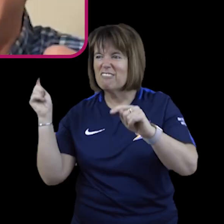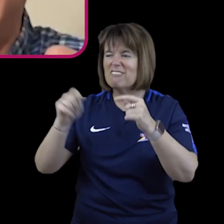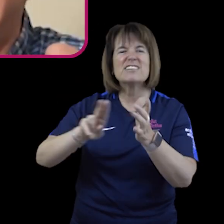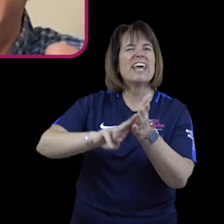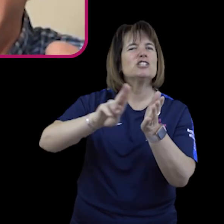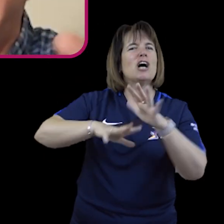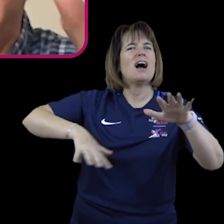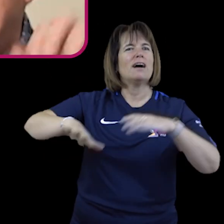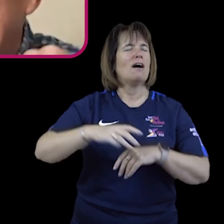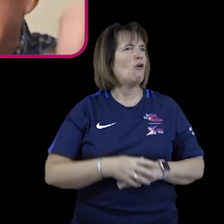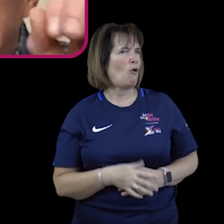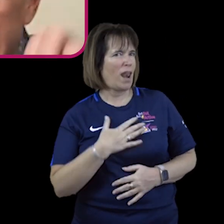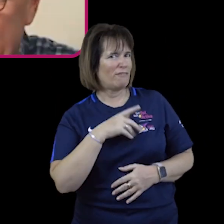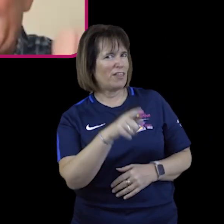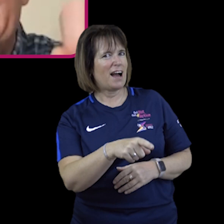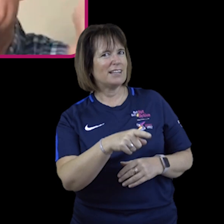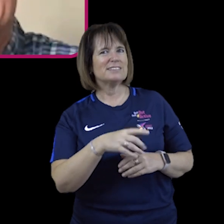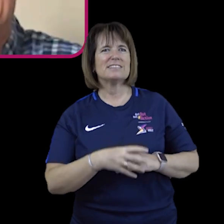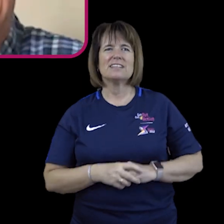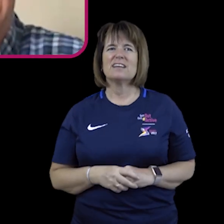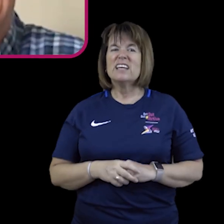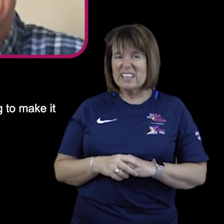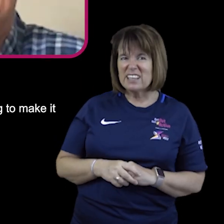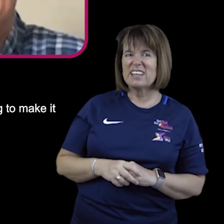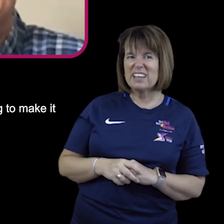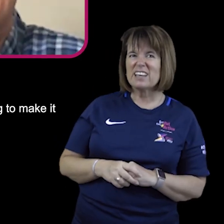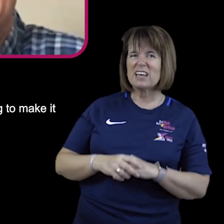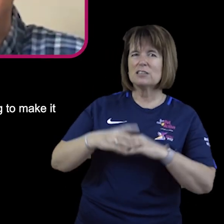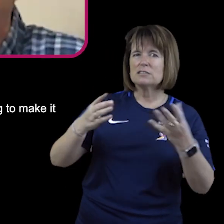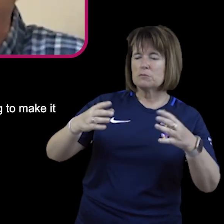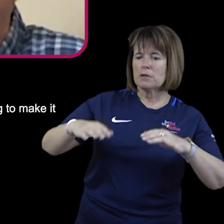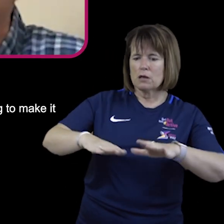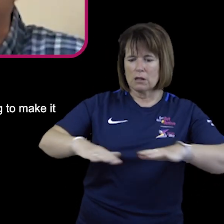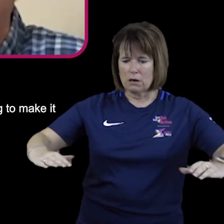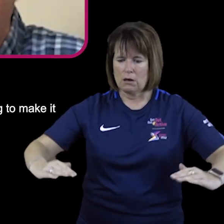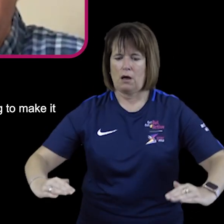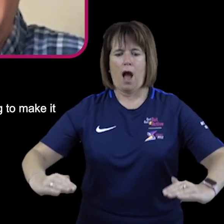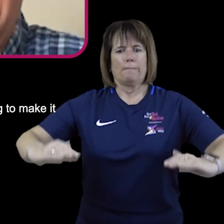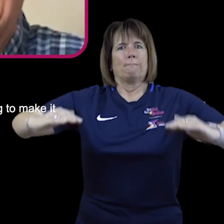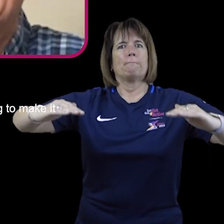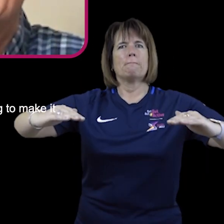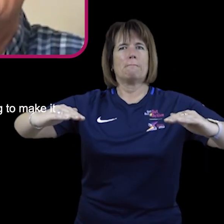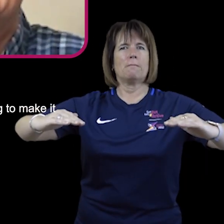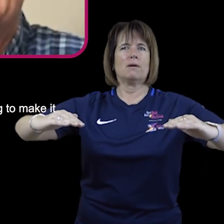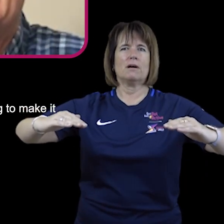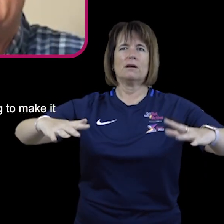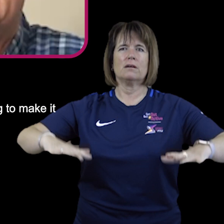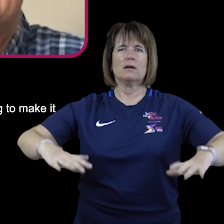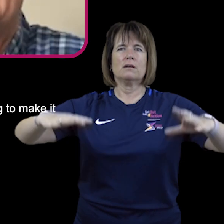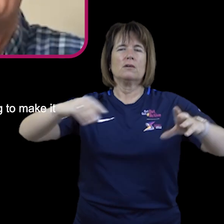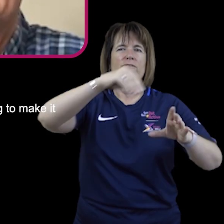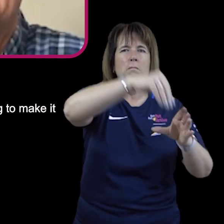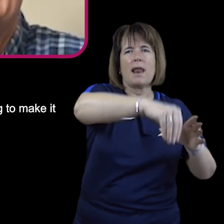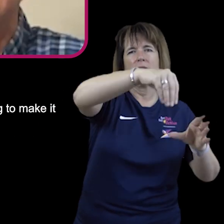hotel. Yes, love that. Yeah. Put in some raised beds, and we spent a lot